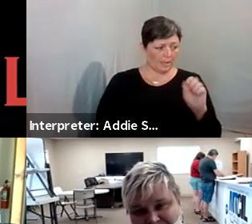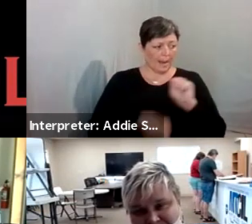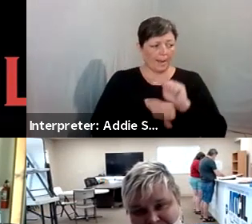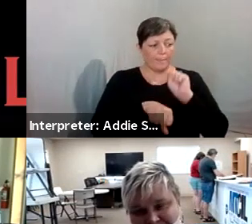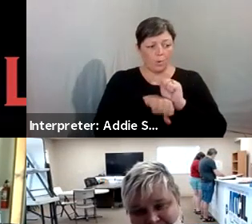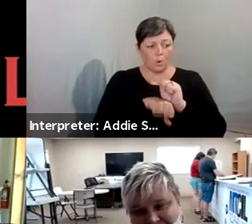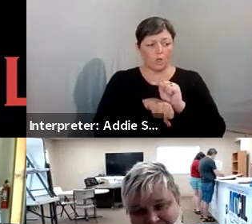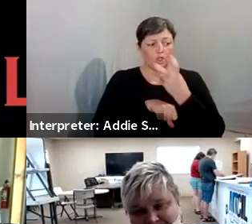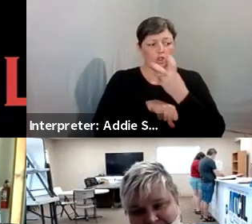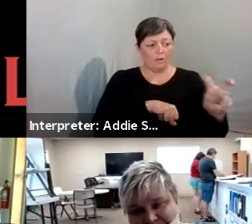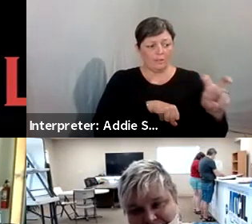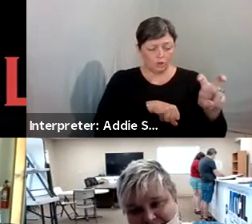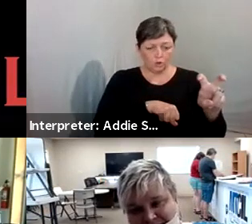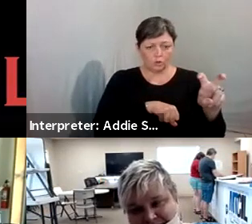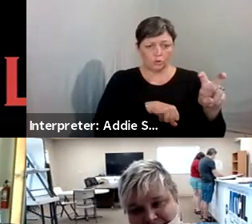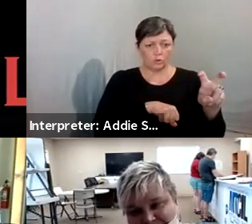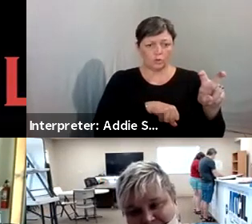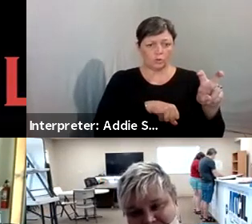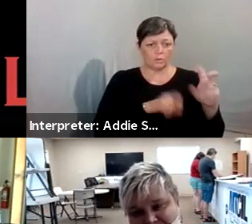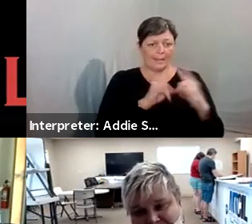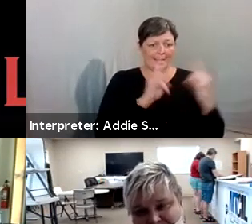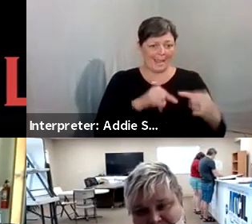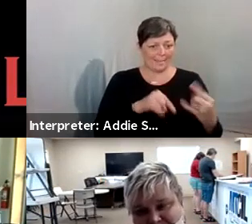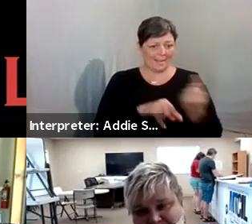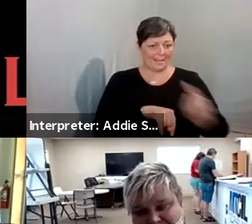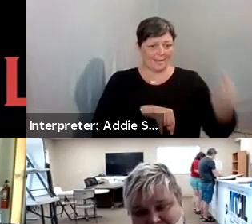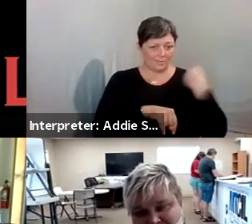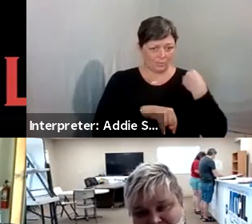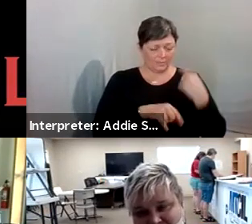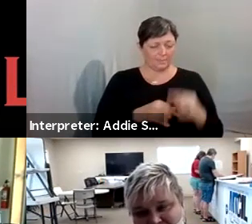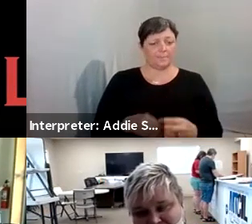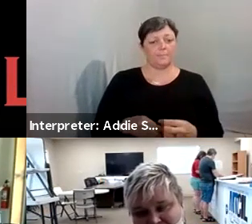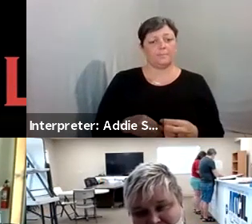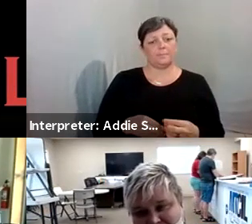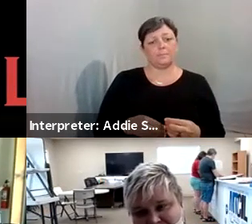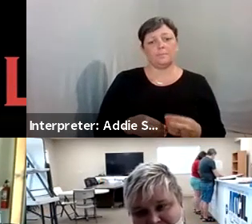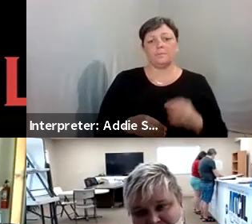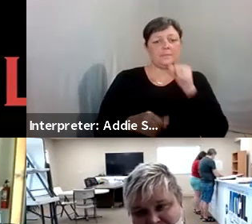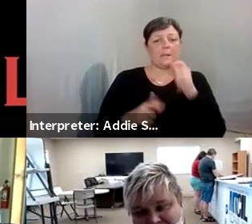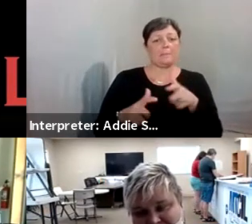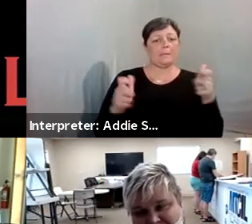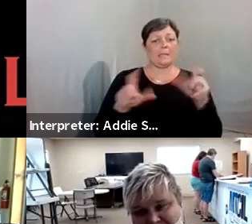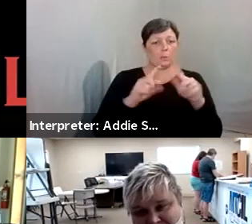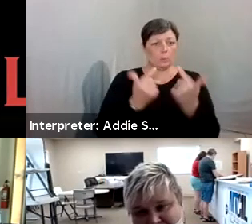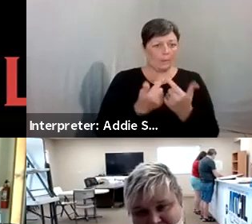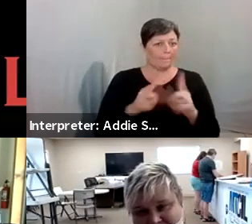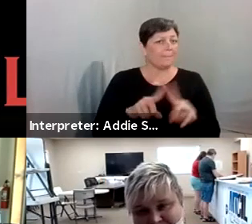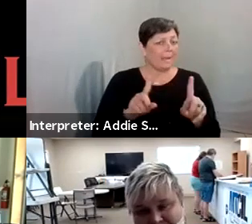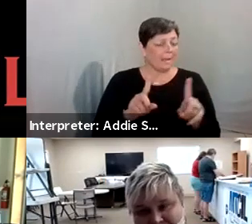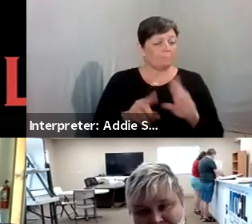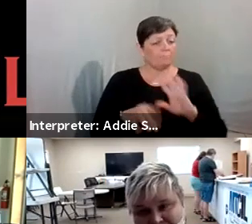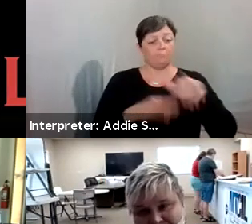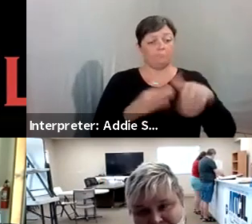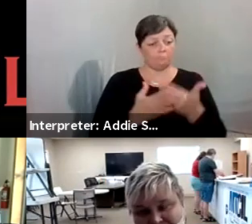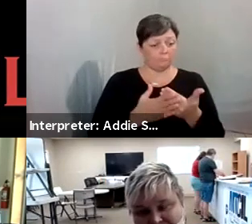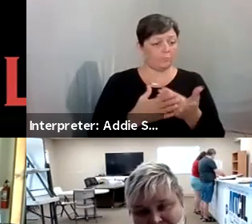pre-employment transition camp last week. It wasn't a large group, but